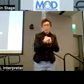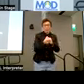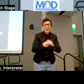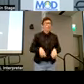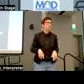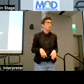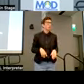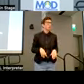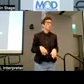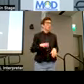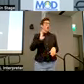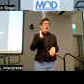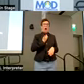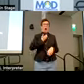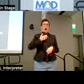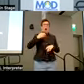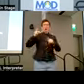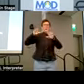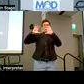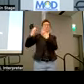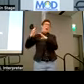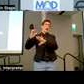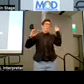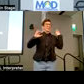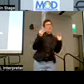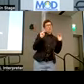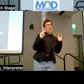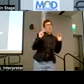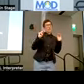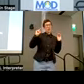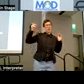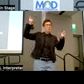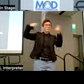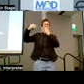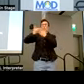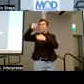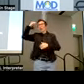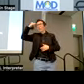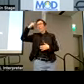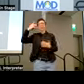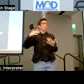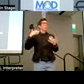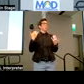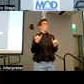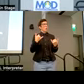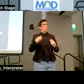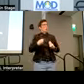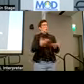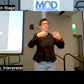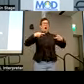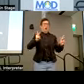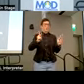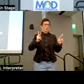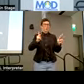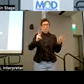and, you know, certainly our administration's ending, I'll be gone in January. Uh, but we want to make sure that we can present this opportunity in this,